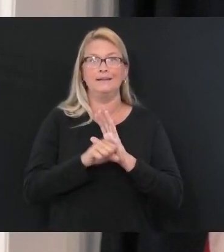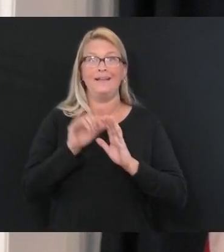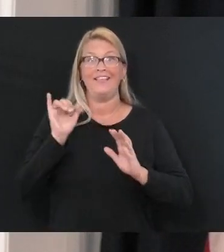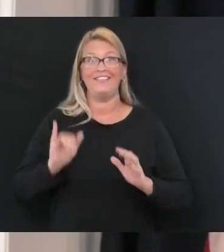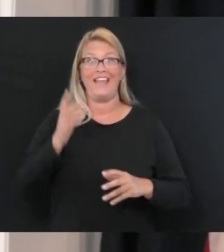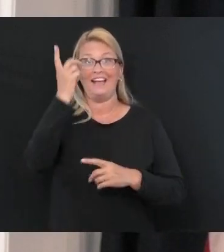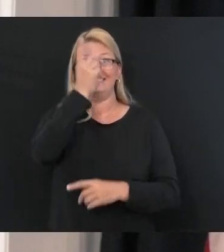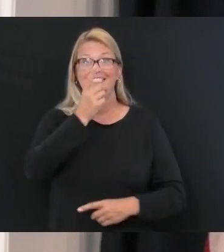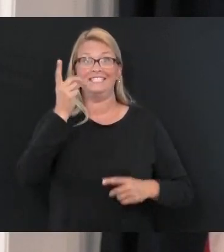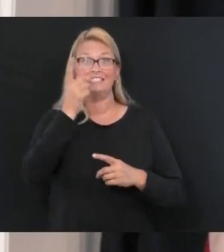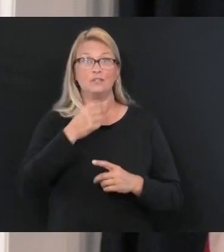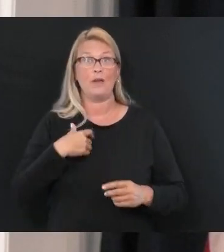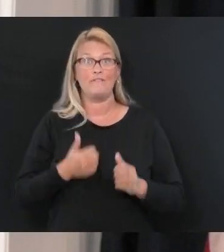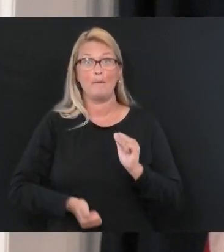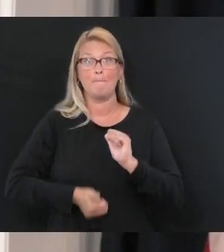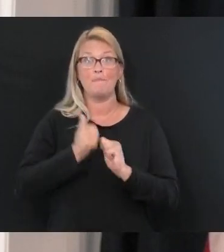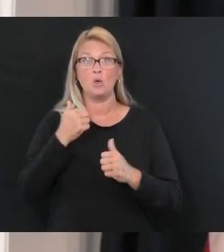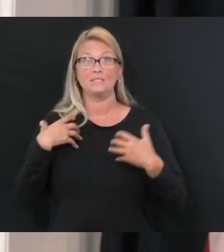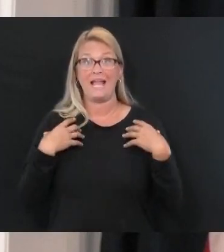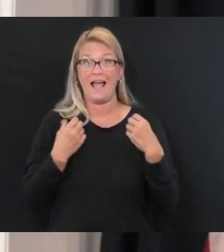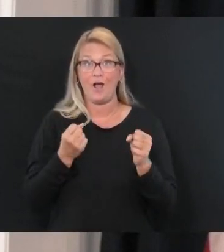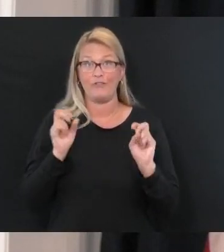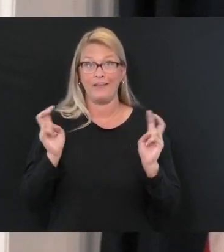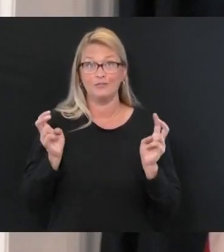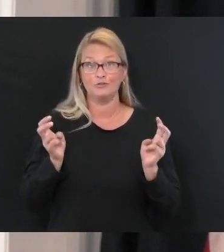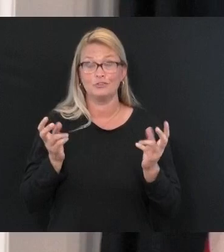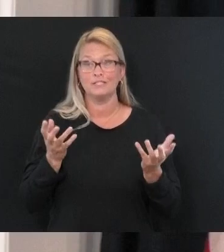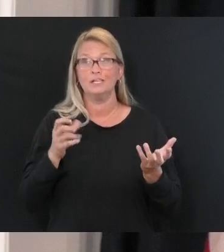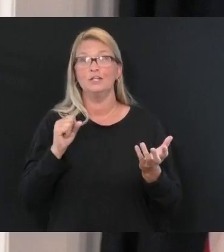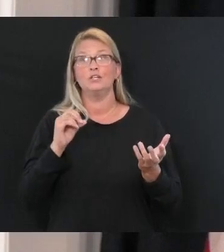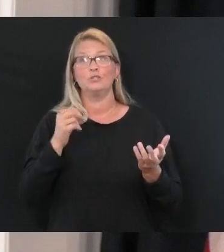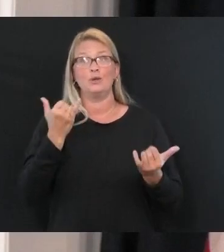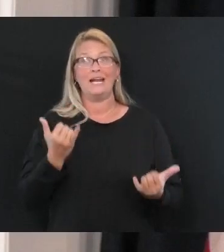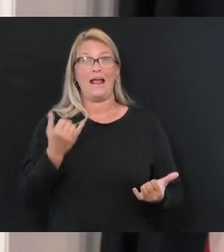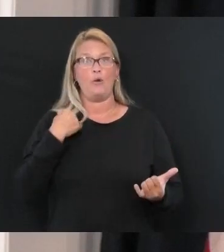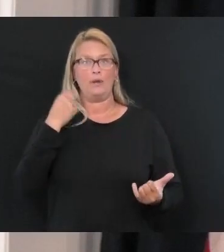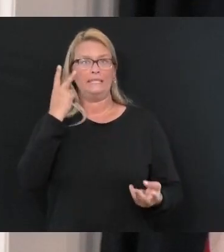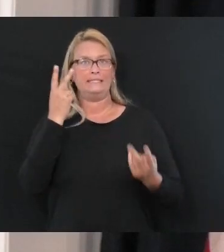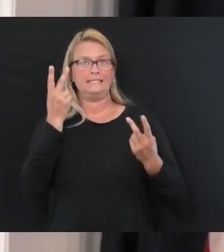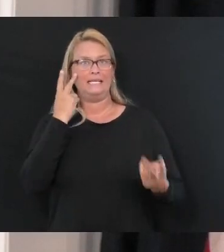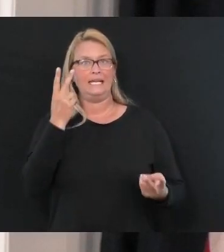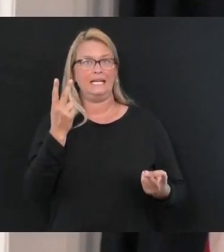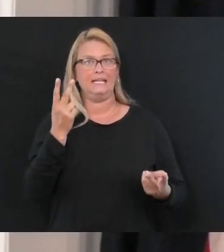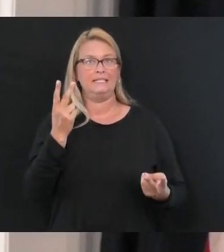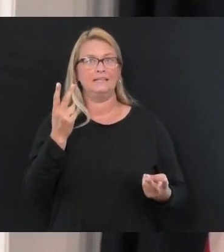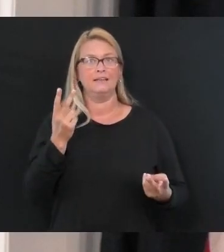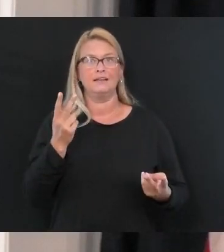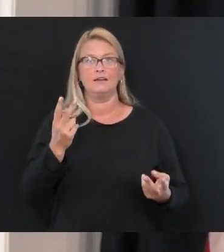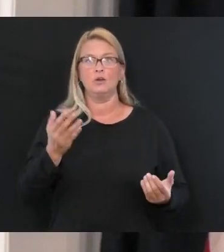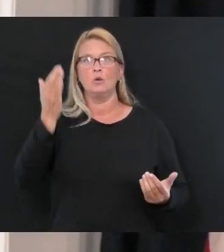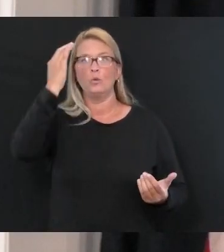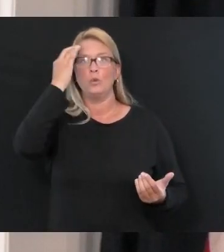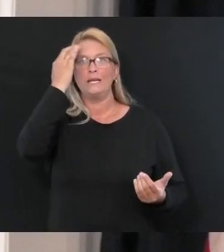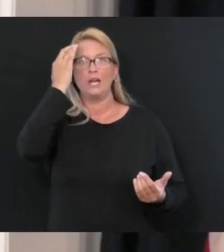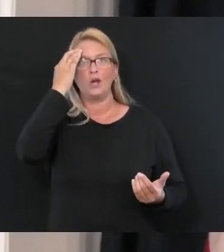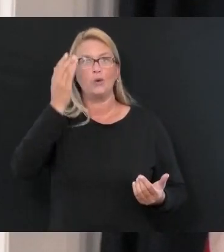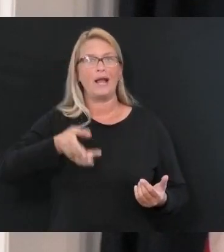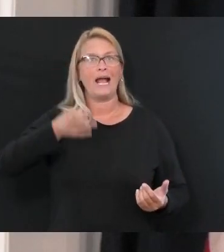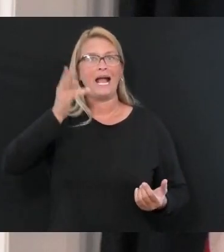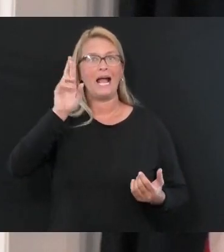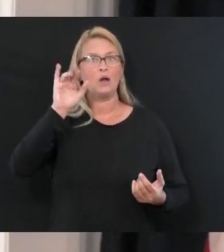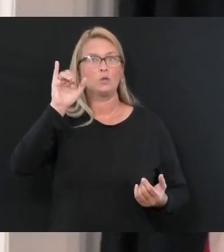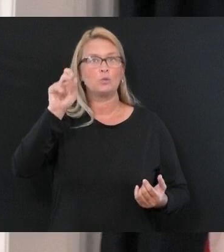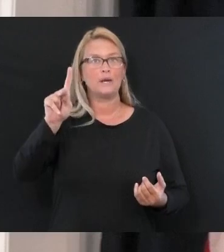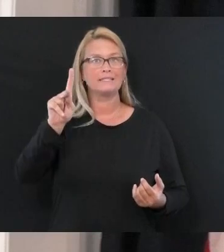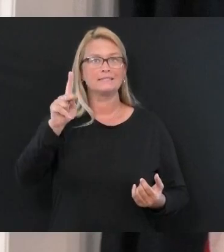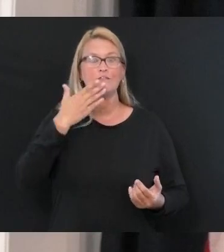has the most health issues. And so as we see that happen, we know that there's a higher risk of bad